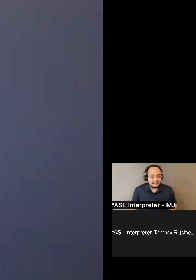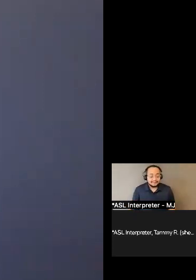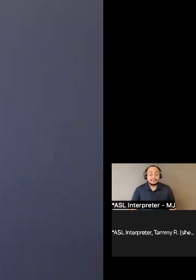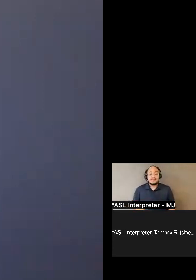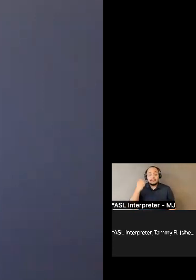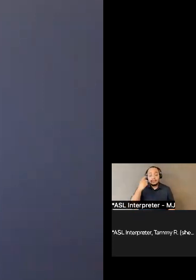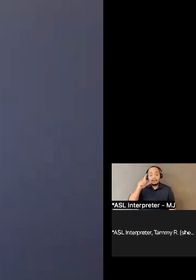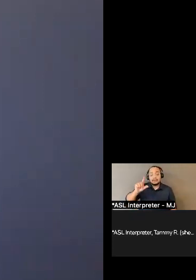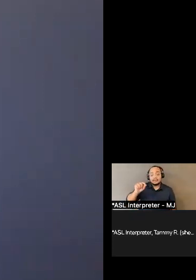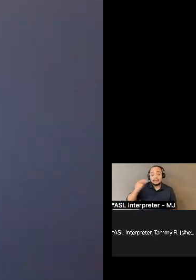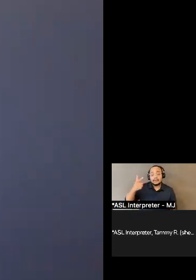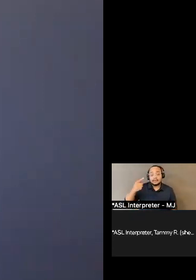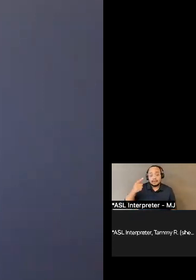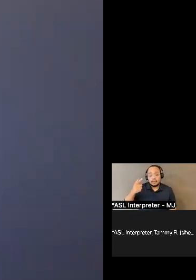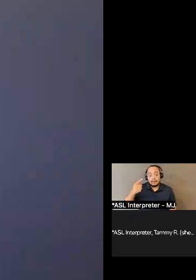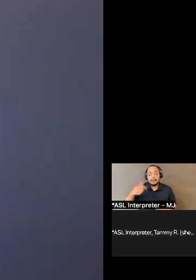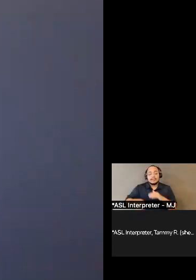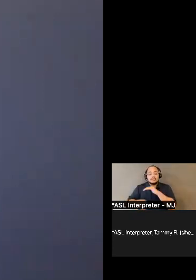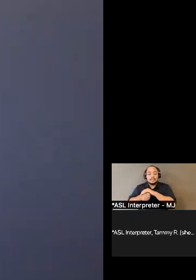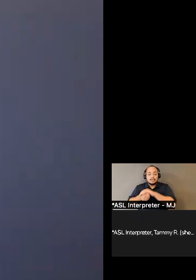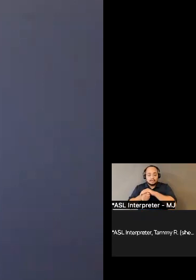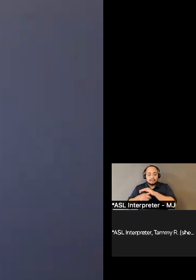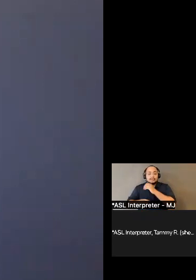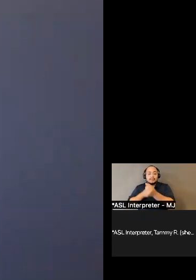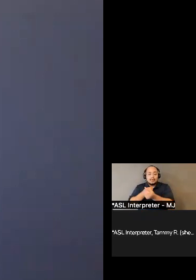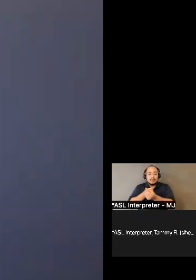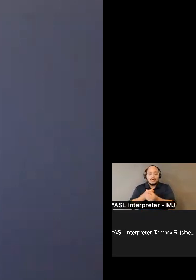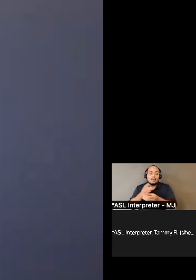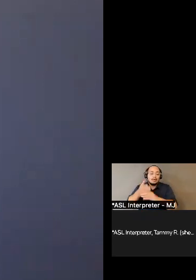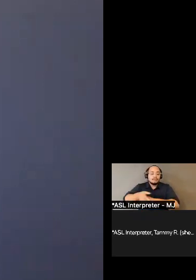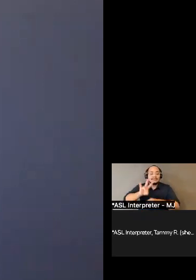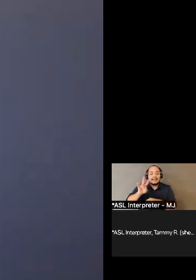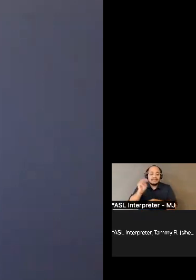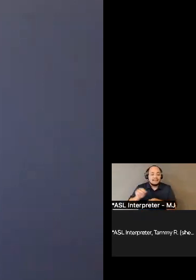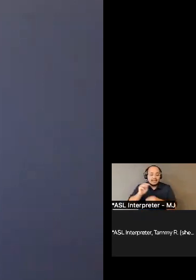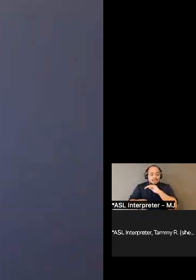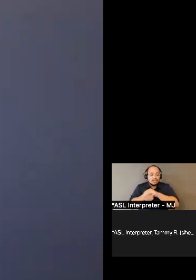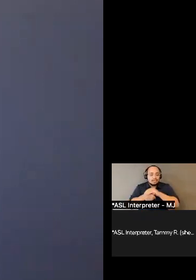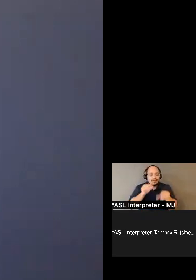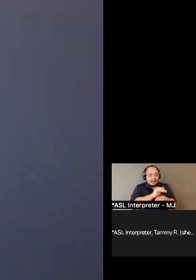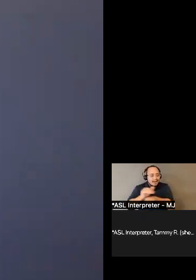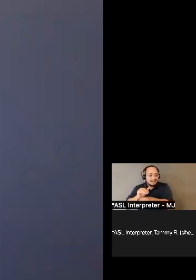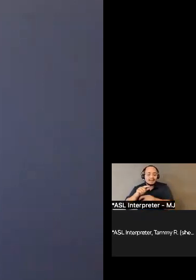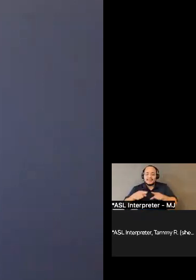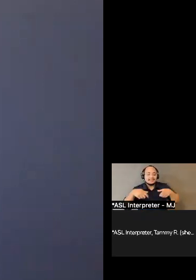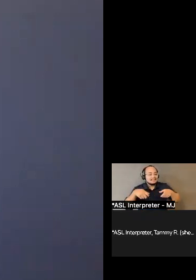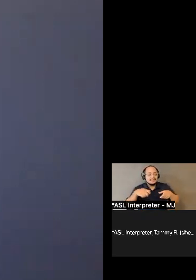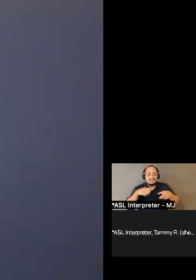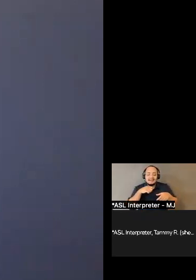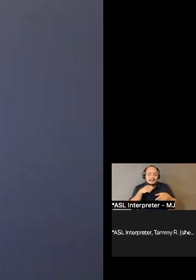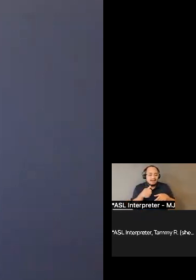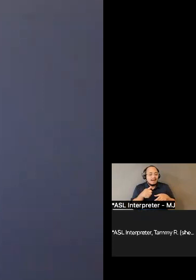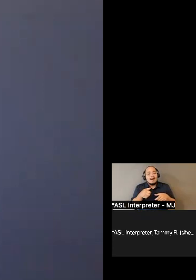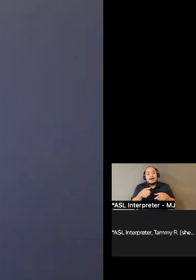supported over 7 million shelter nights, and were not able to meet the needs of 181,000 requests